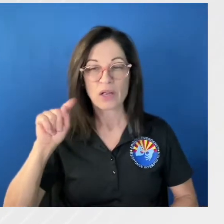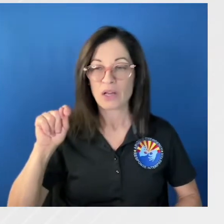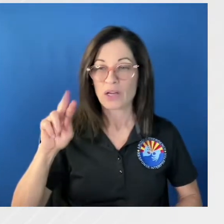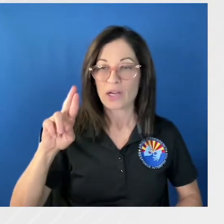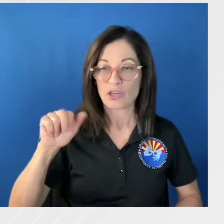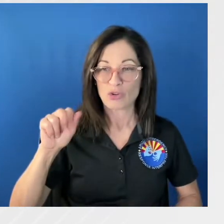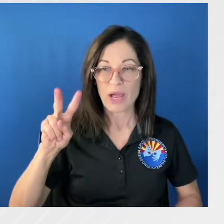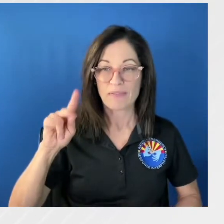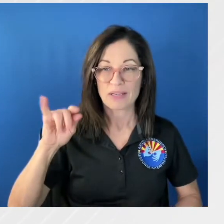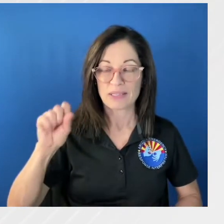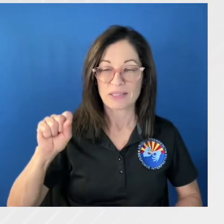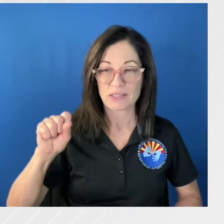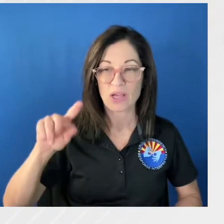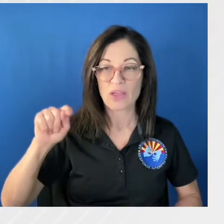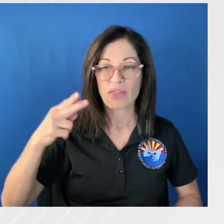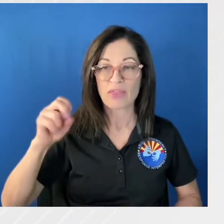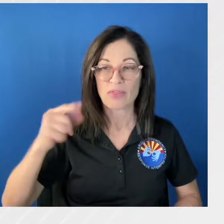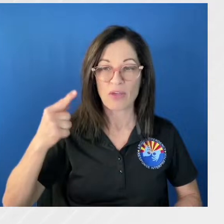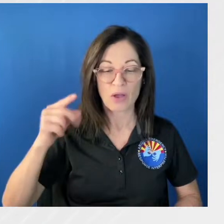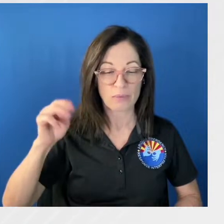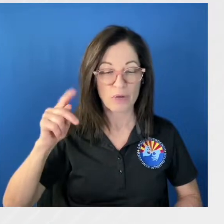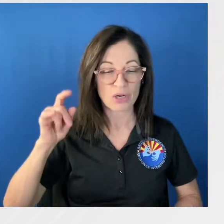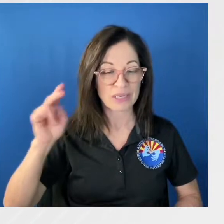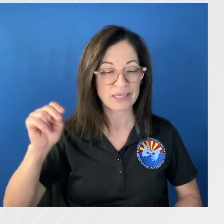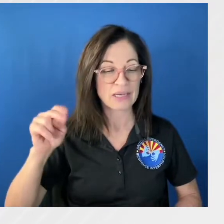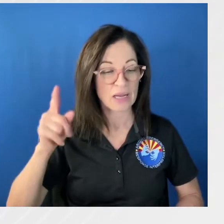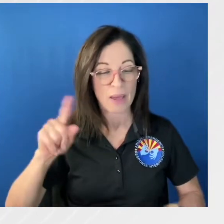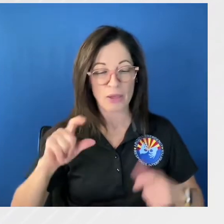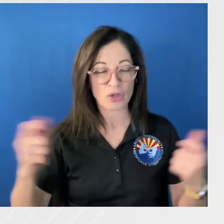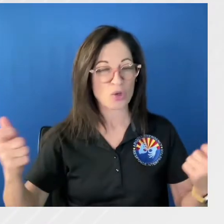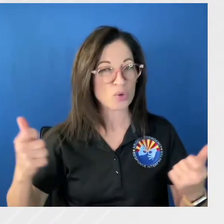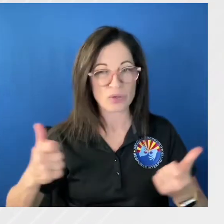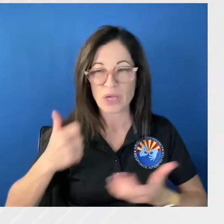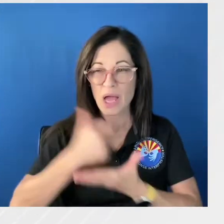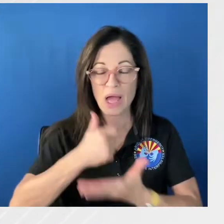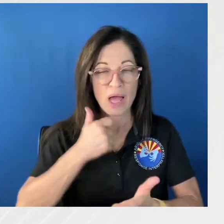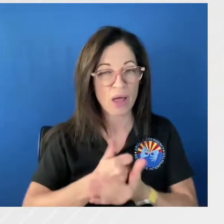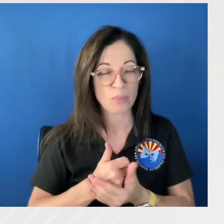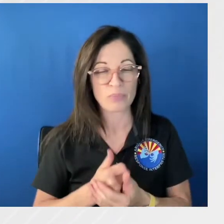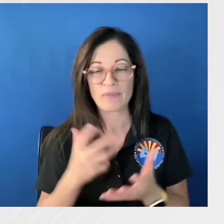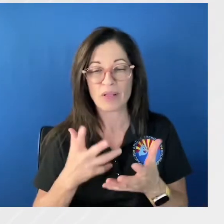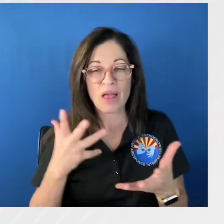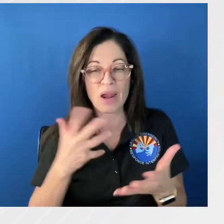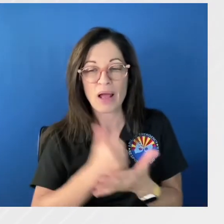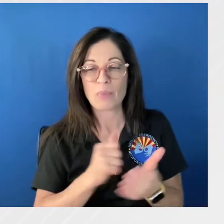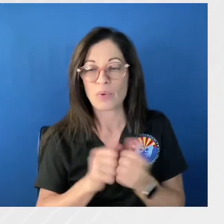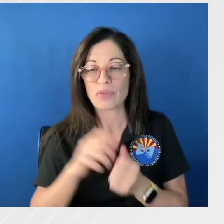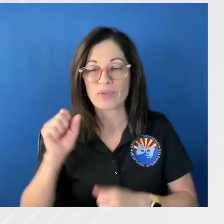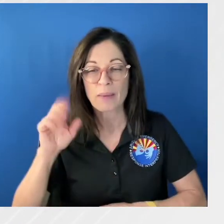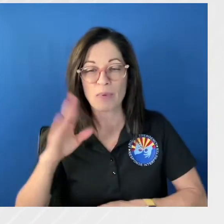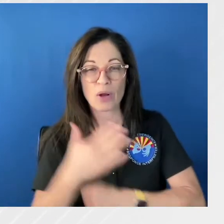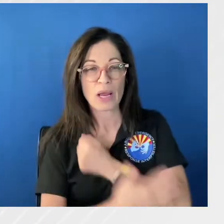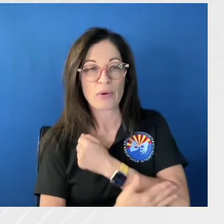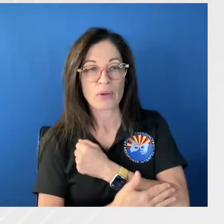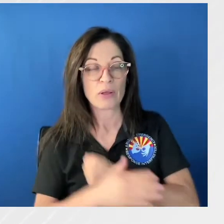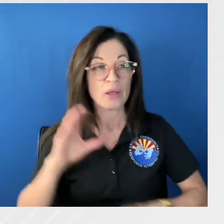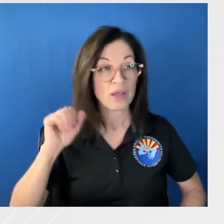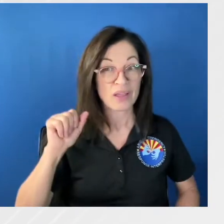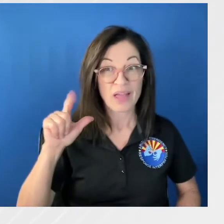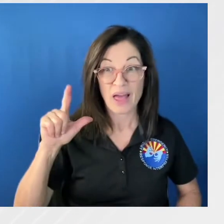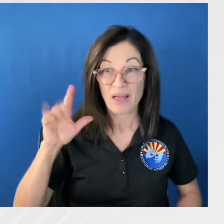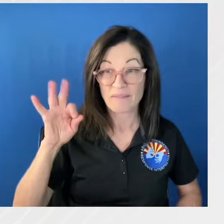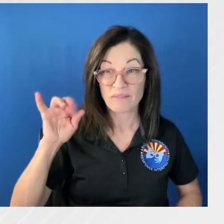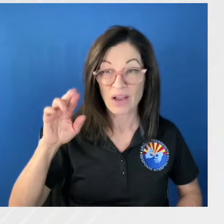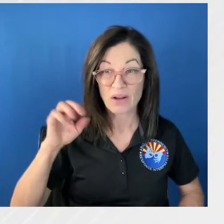CAL FIRE's jumped in a lot on this one. They have their hands full over here on the line fire in San Bernardino County, but the CAL FIRE has really helped us out with resources